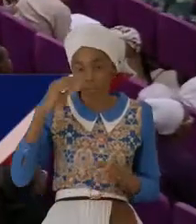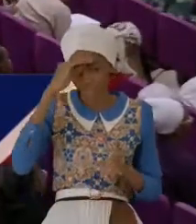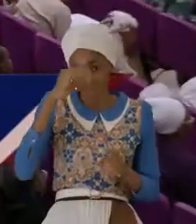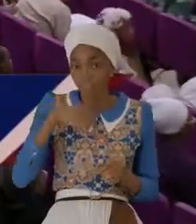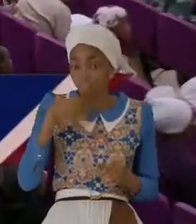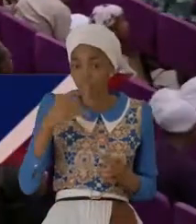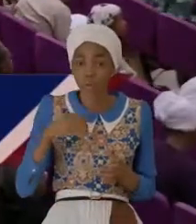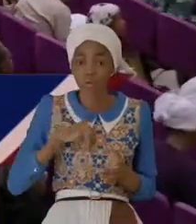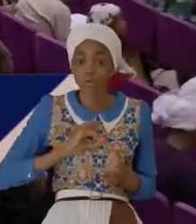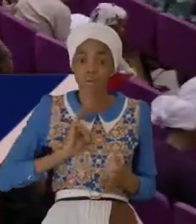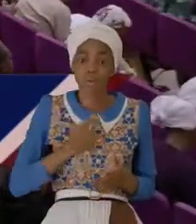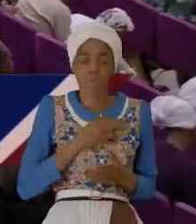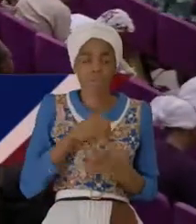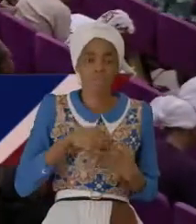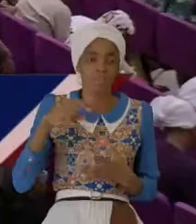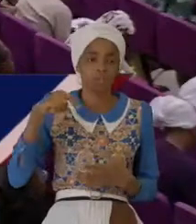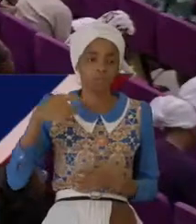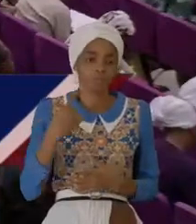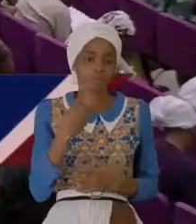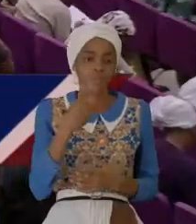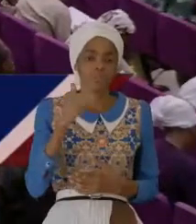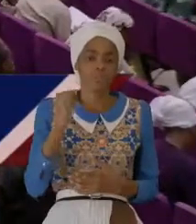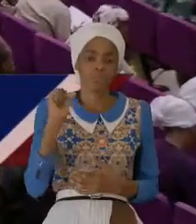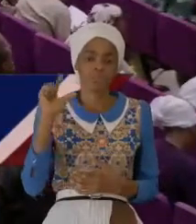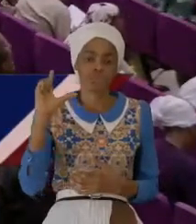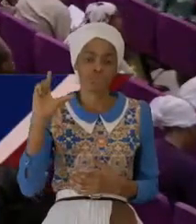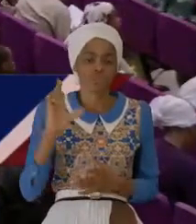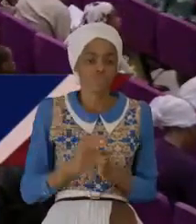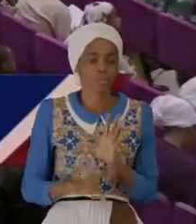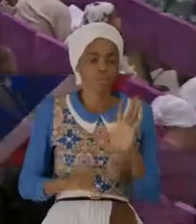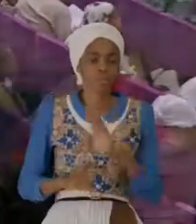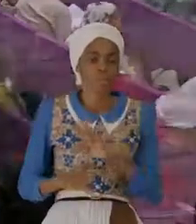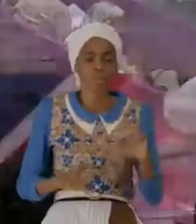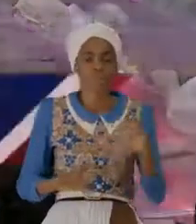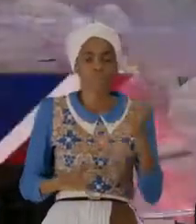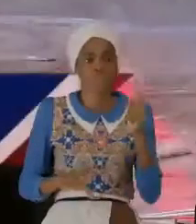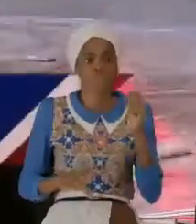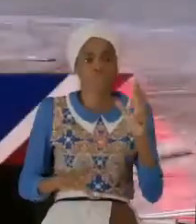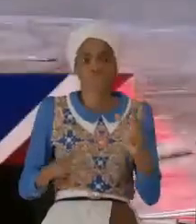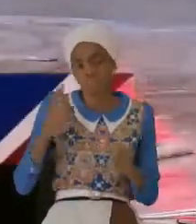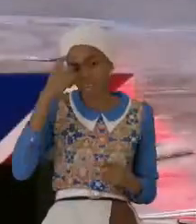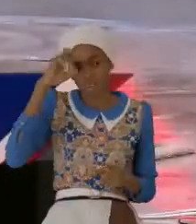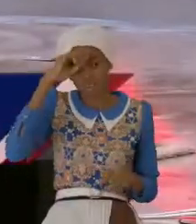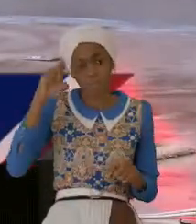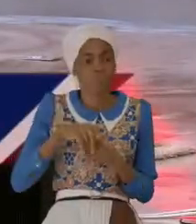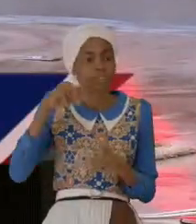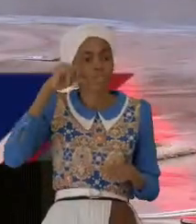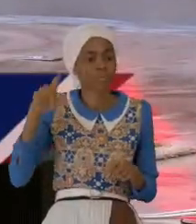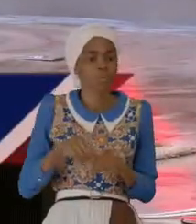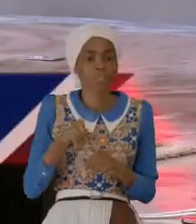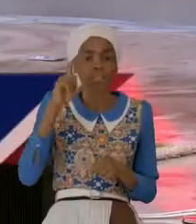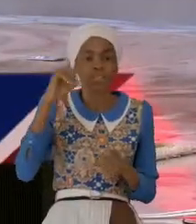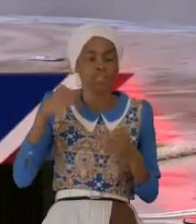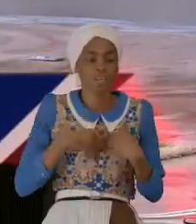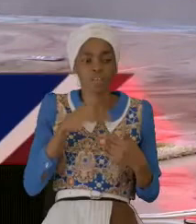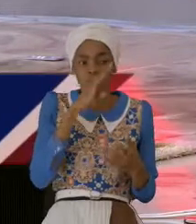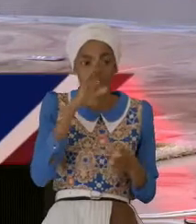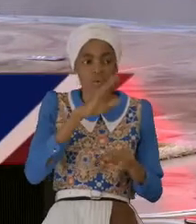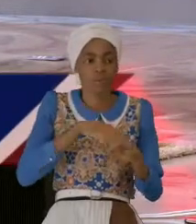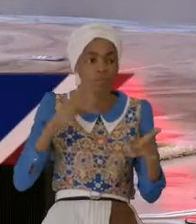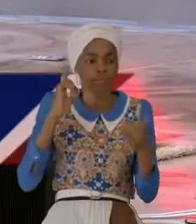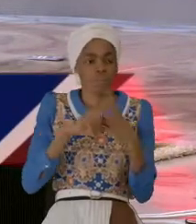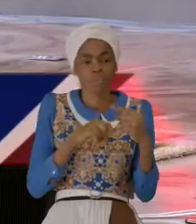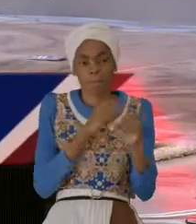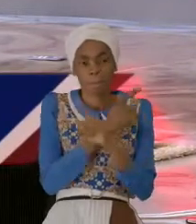Galatians chapter 5 verse 13 for bread you have been called unto Liberty